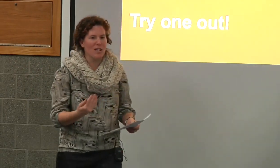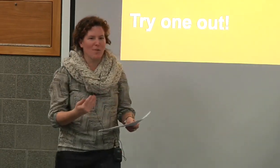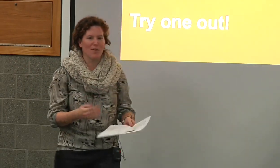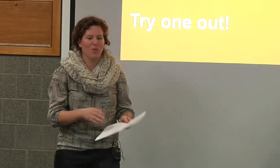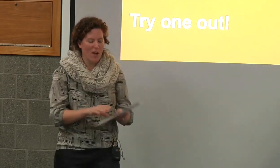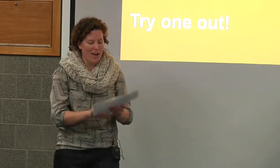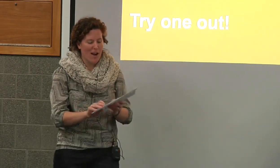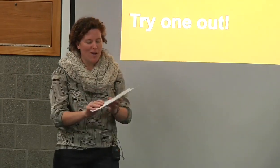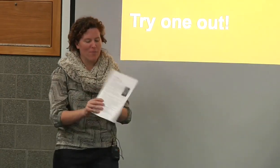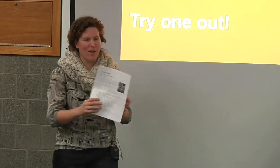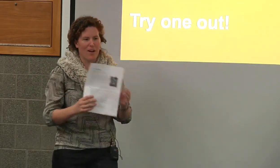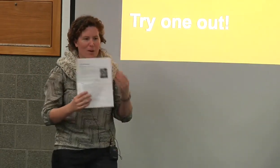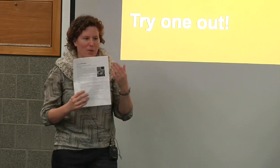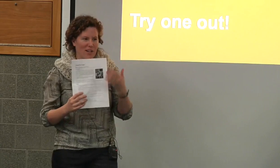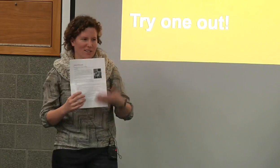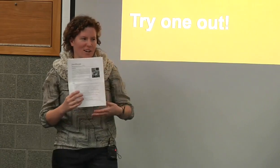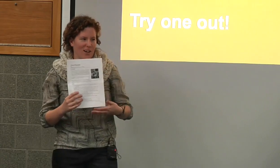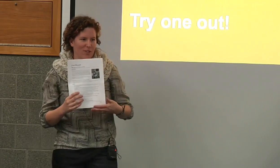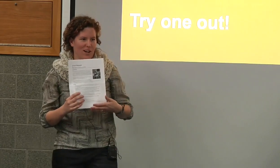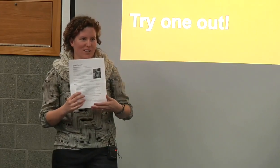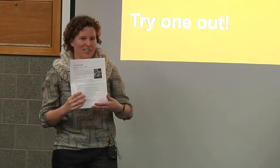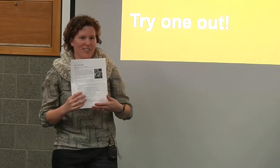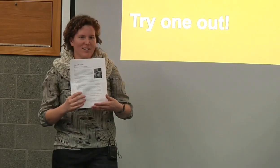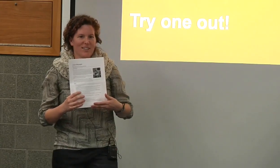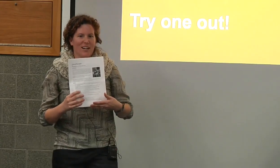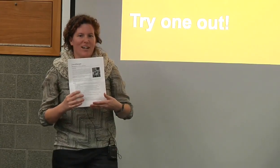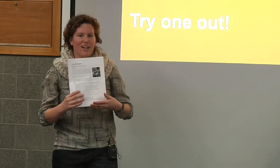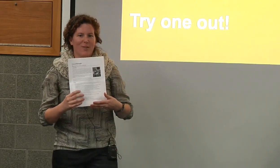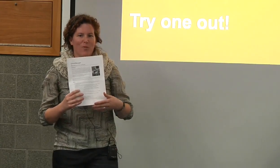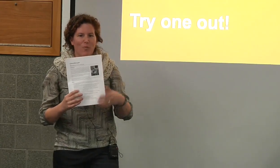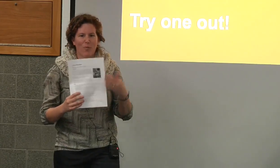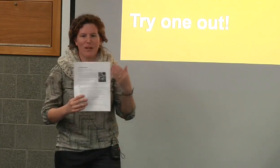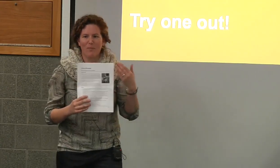what did you think about this? So I will again caveat,